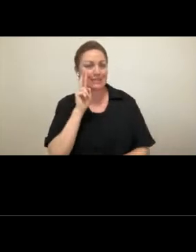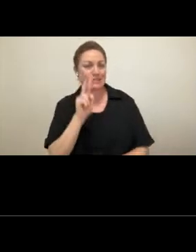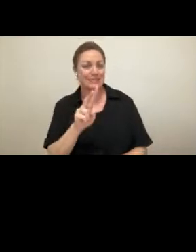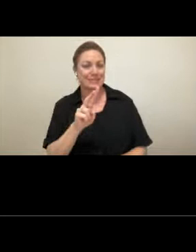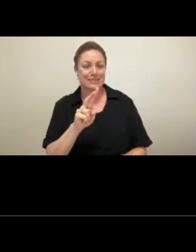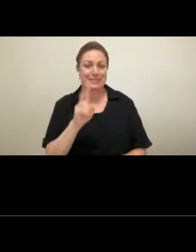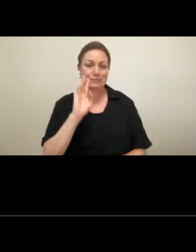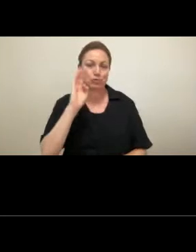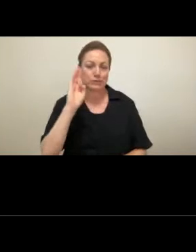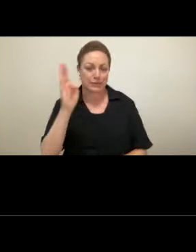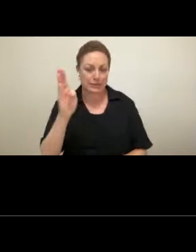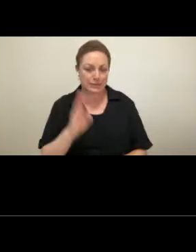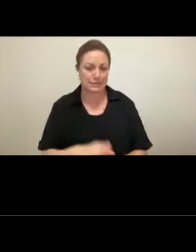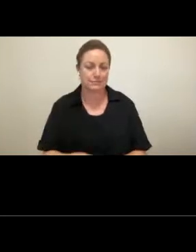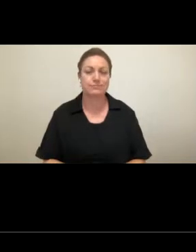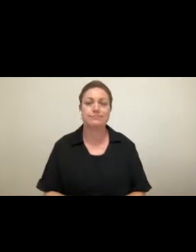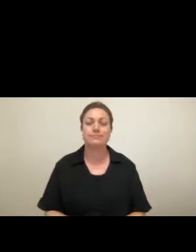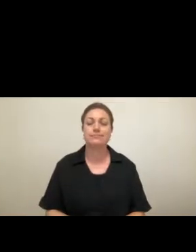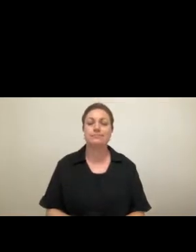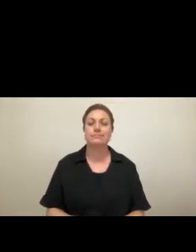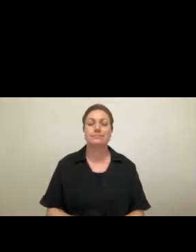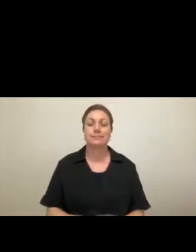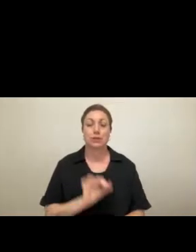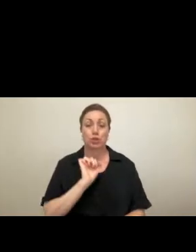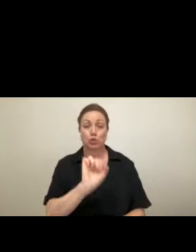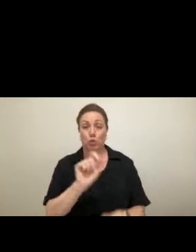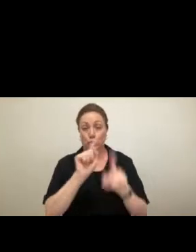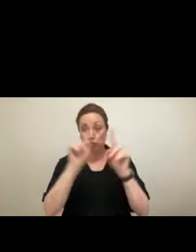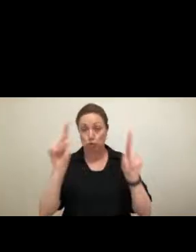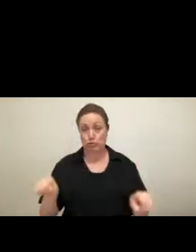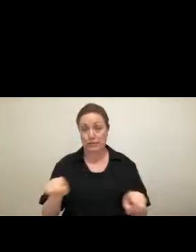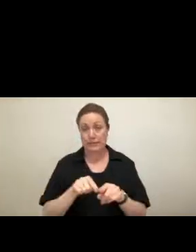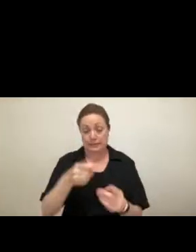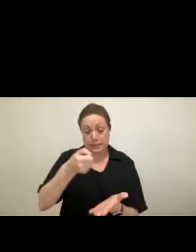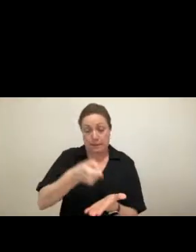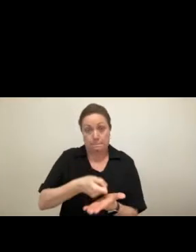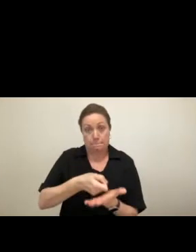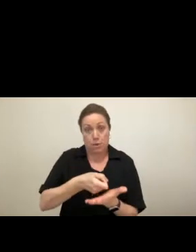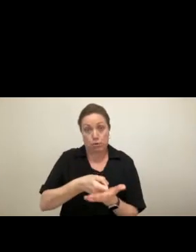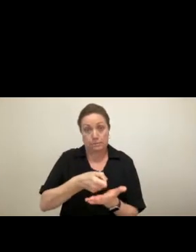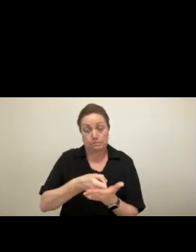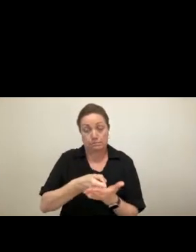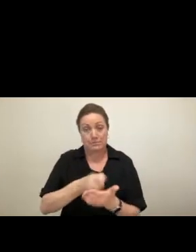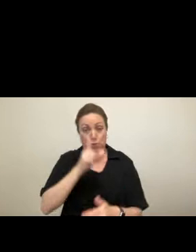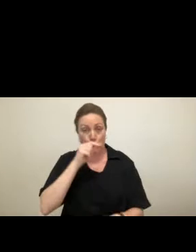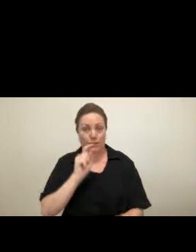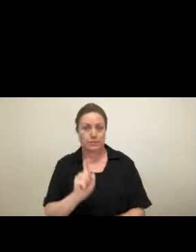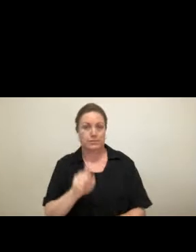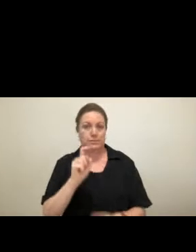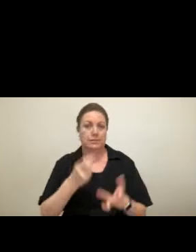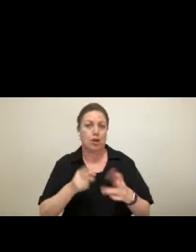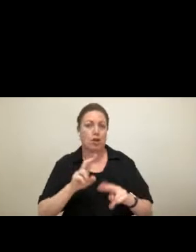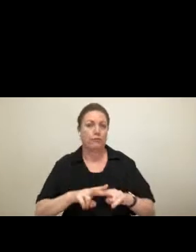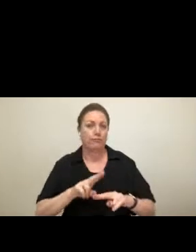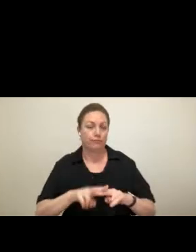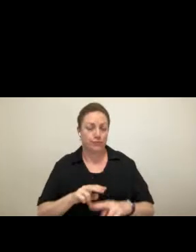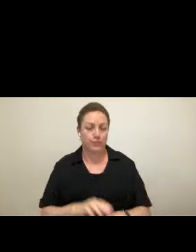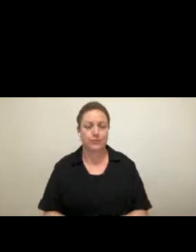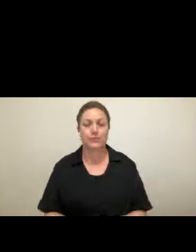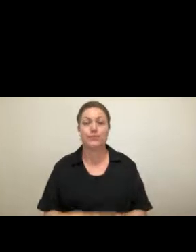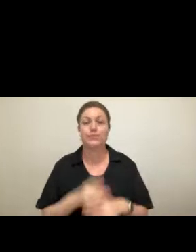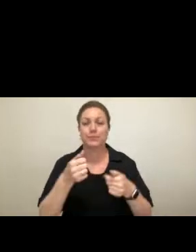middle, you can switch your camera off. Thank you. Great. So next slide, please, Jane.